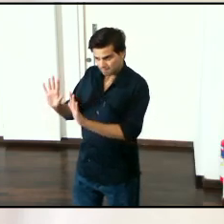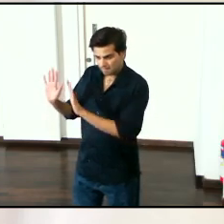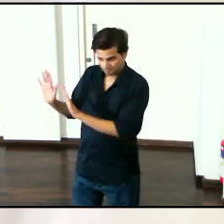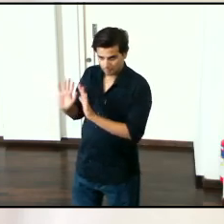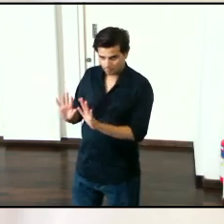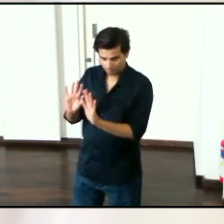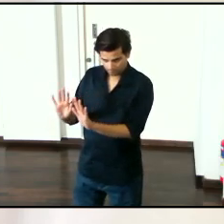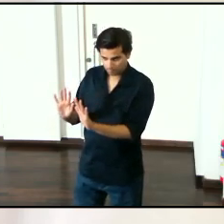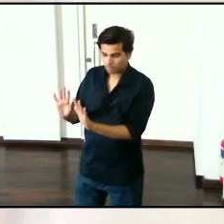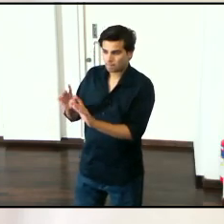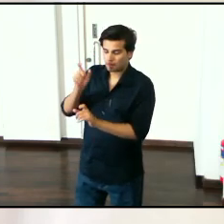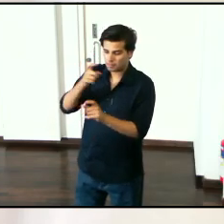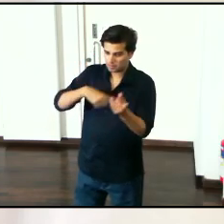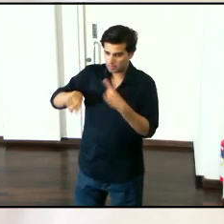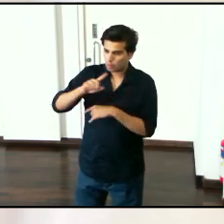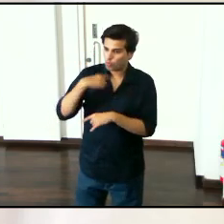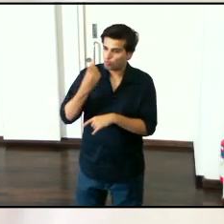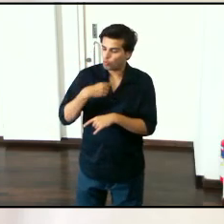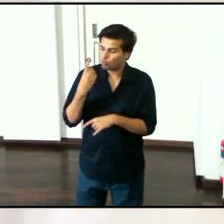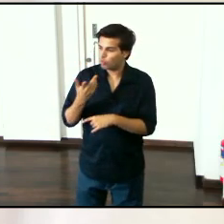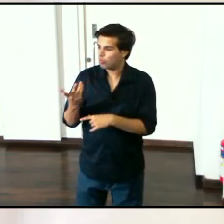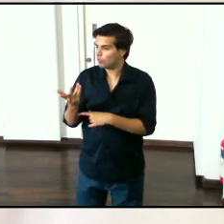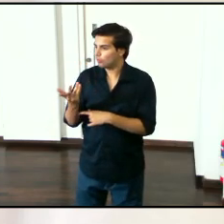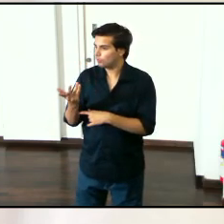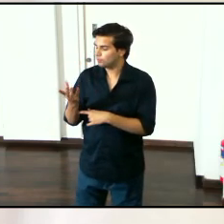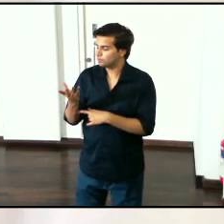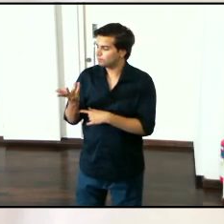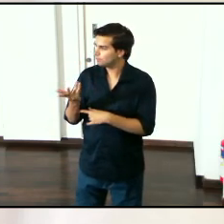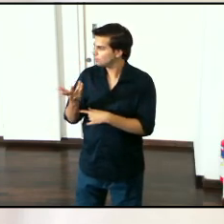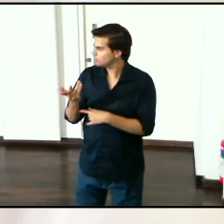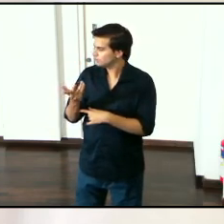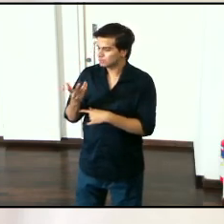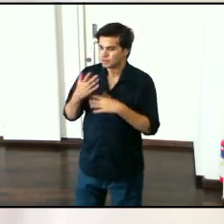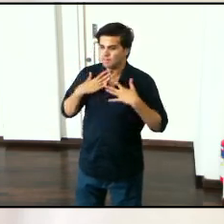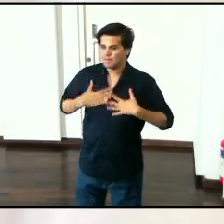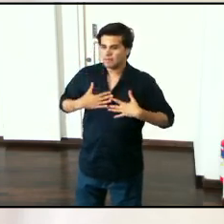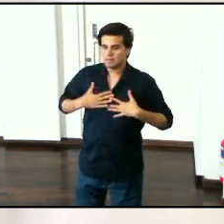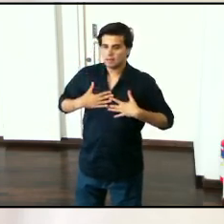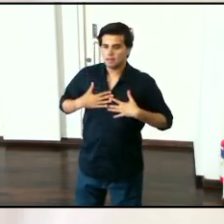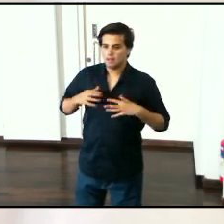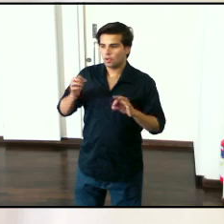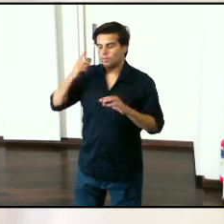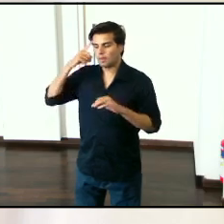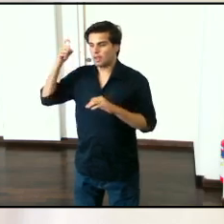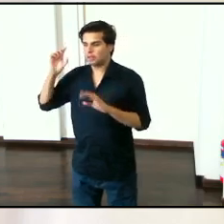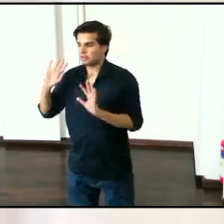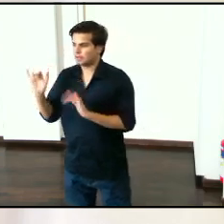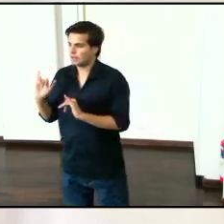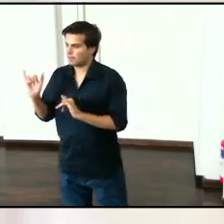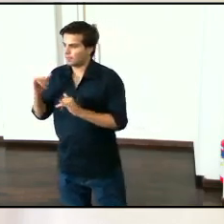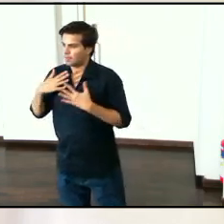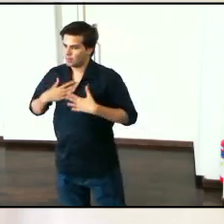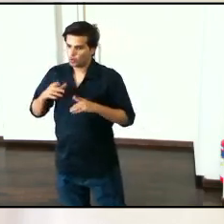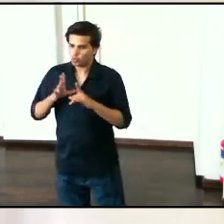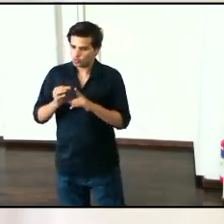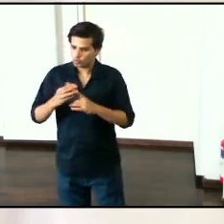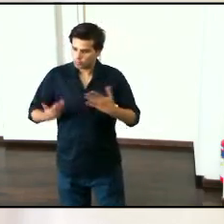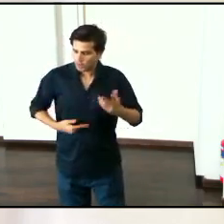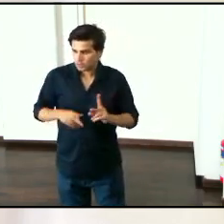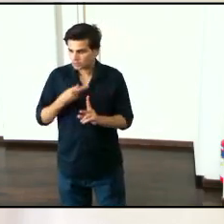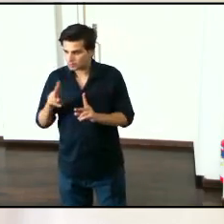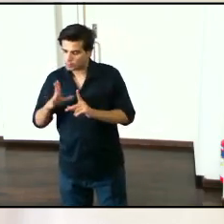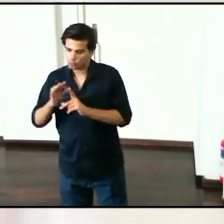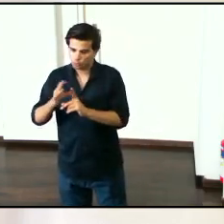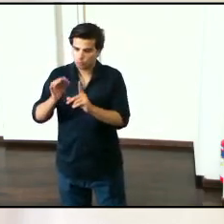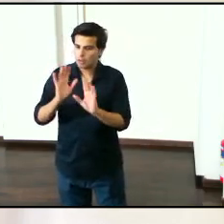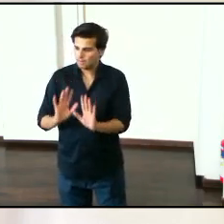aren't people who are not physically present, doing all manners of things on streets and elsewhere